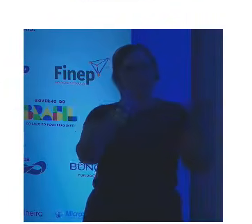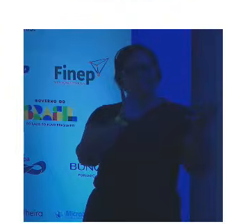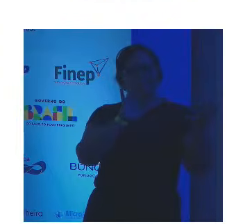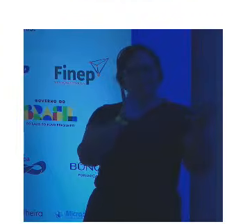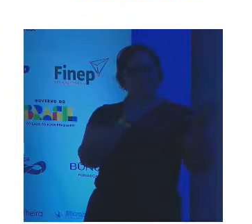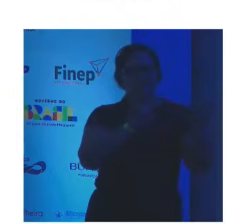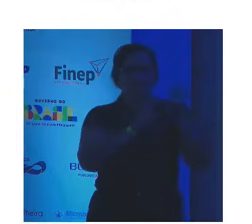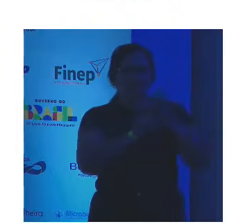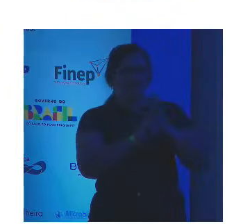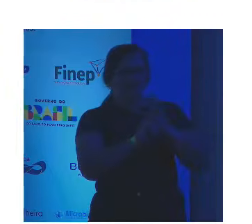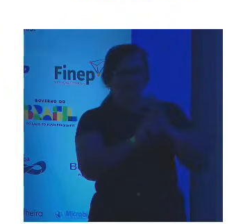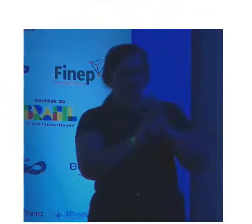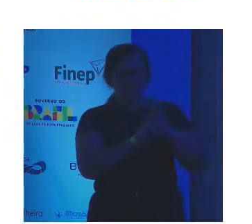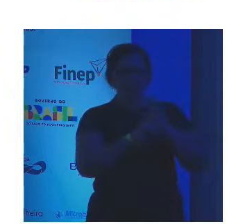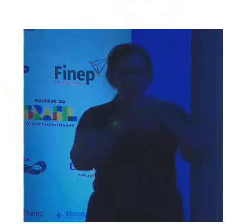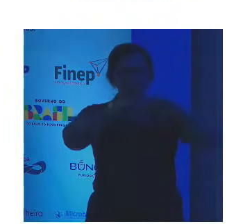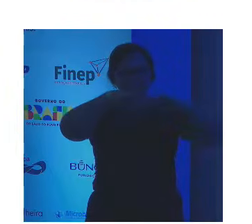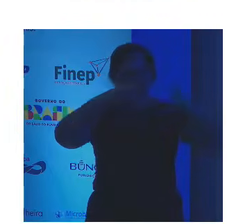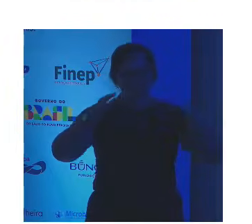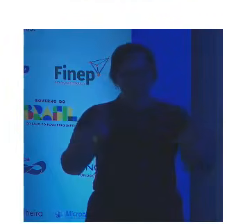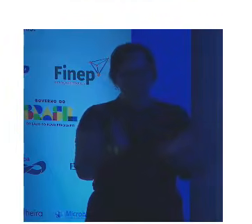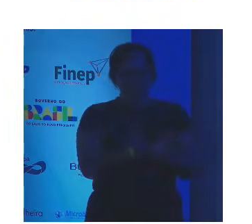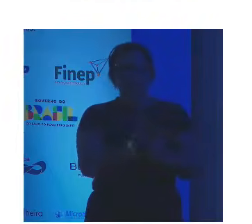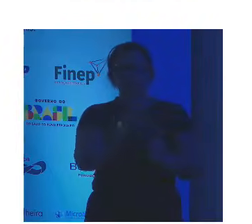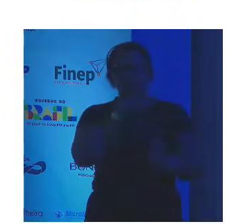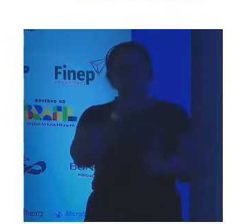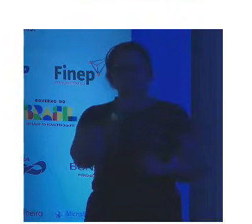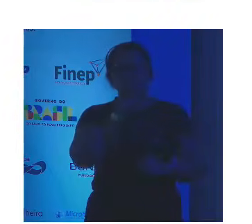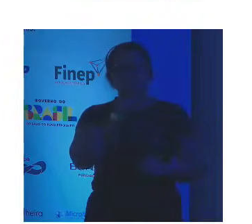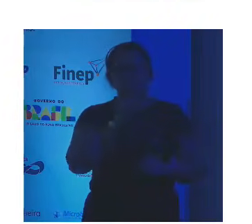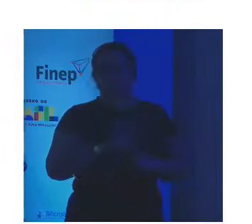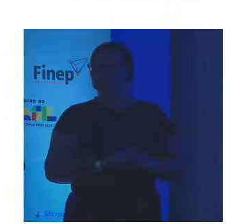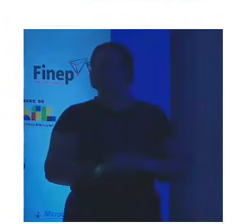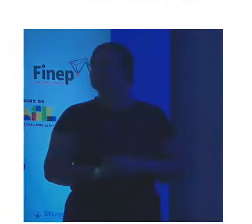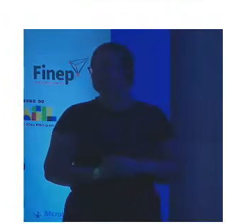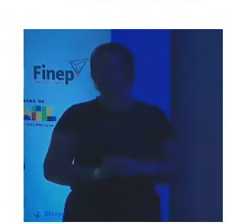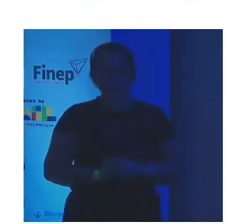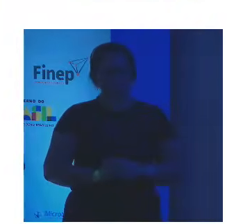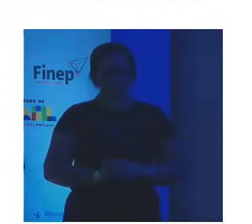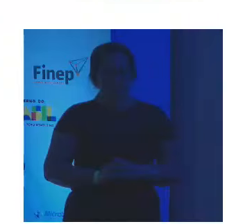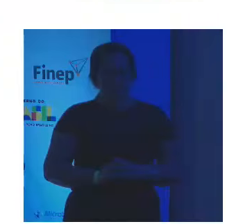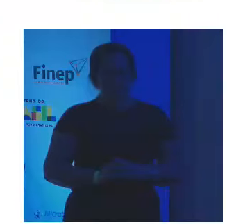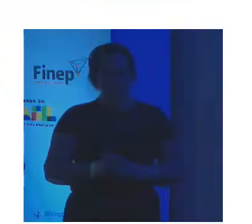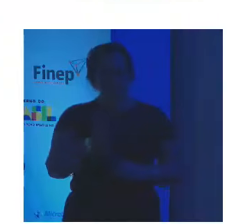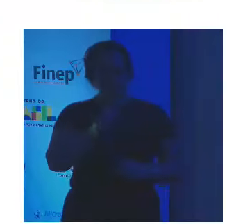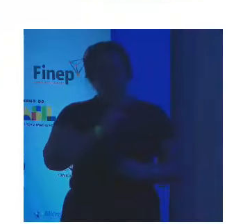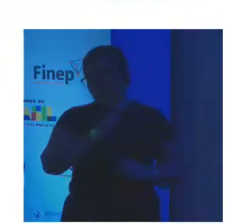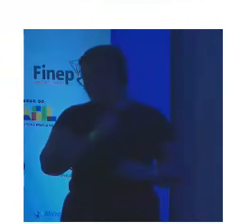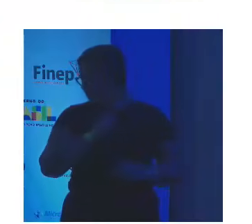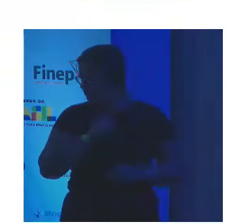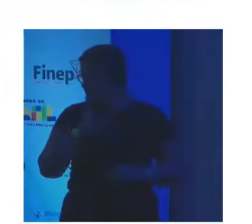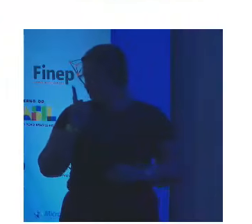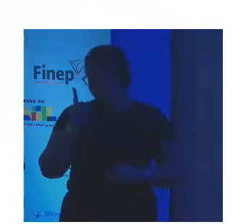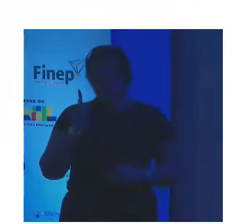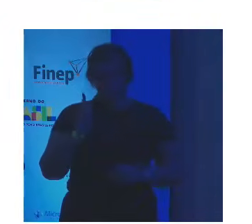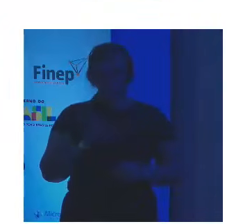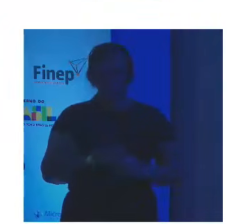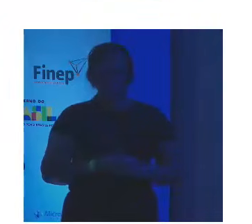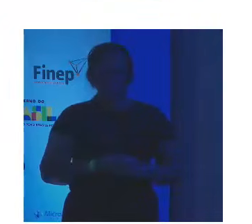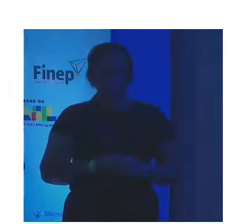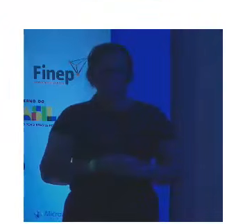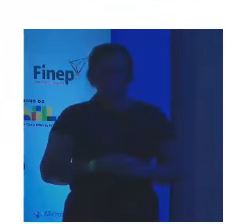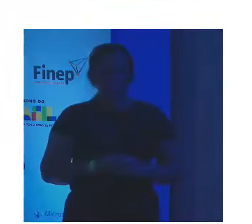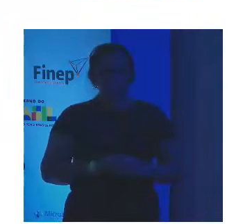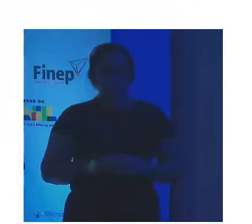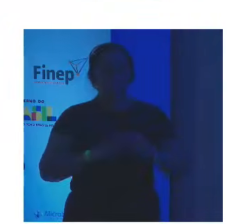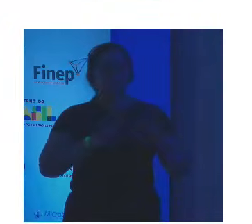and think about all the applications that are behind this. For instance, Fukushima, Kuroshio, all the radioactive particles that